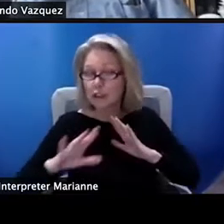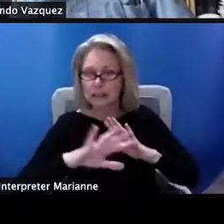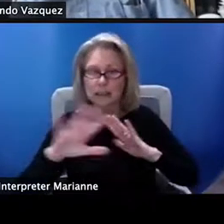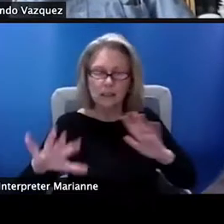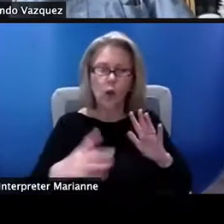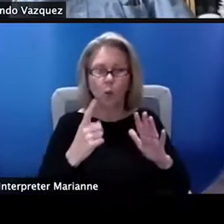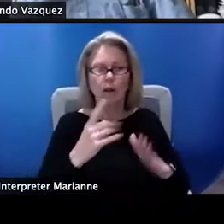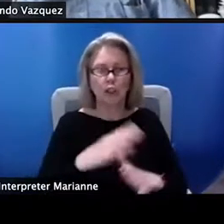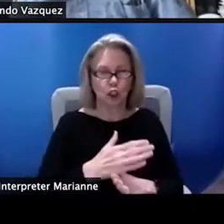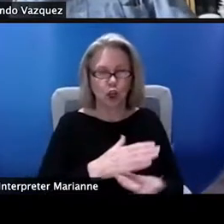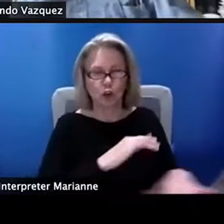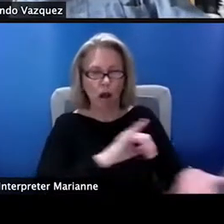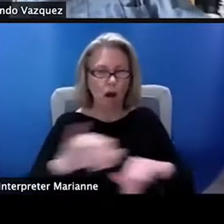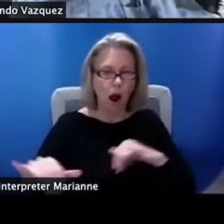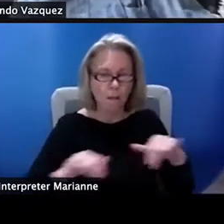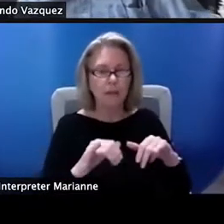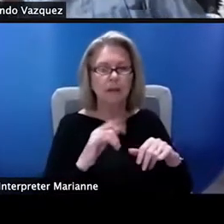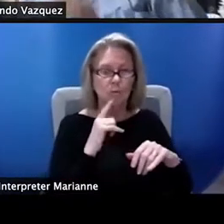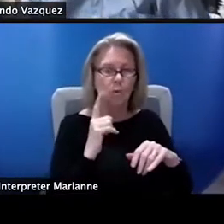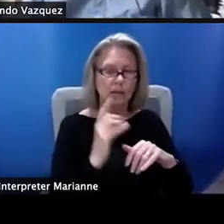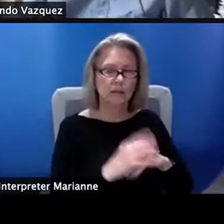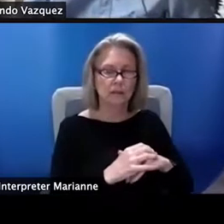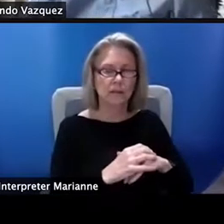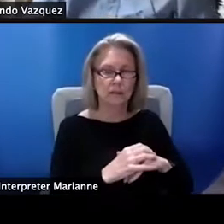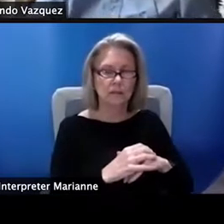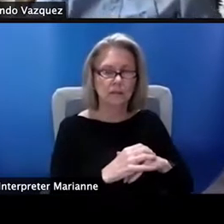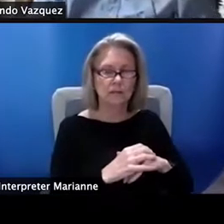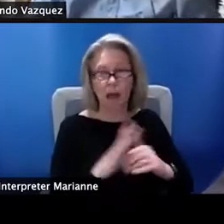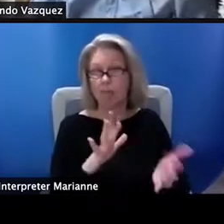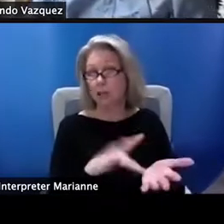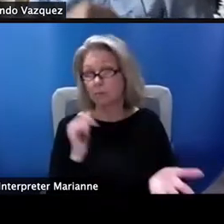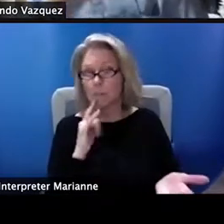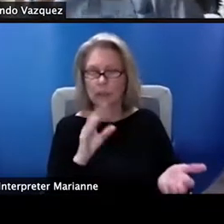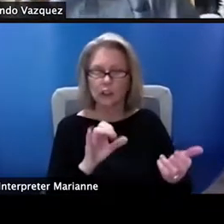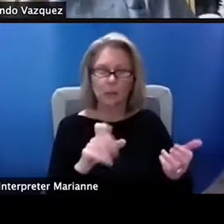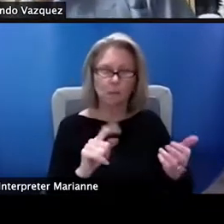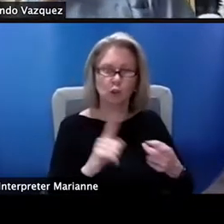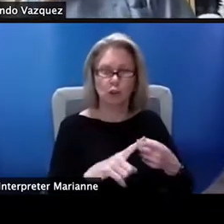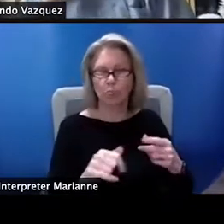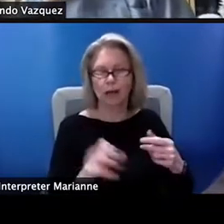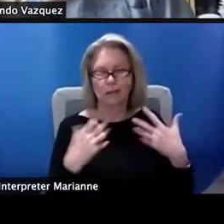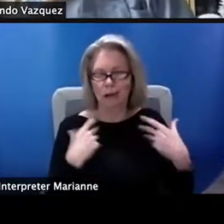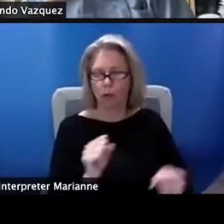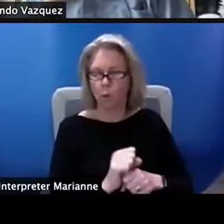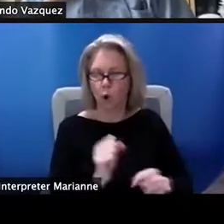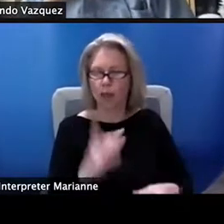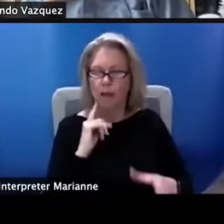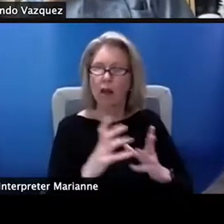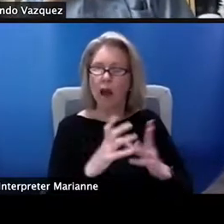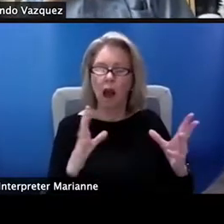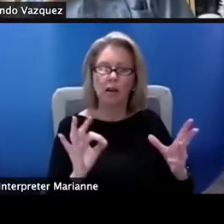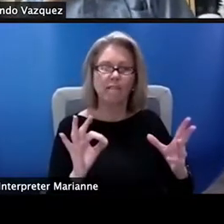one shared common condition was like the exploitation they were being subjected to as health workers. So I think there's a lot of